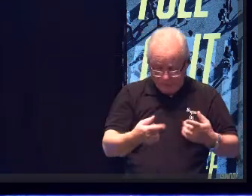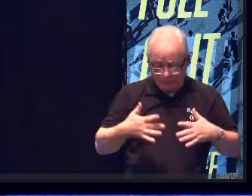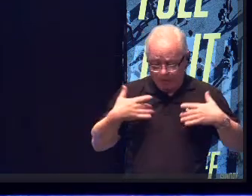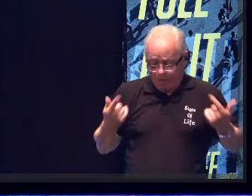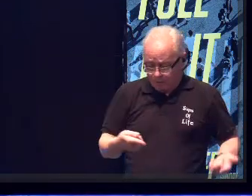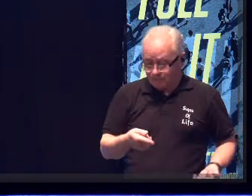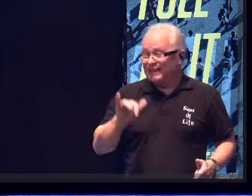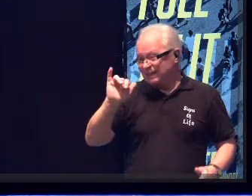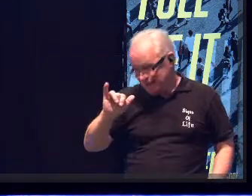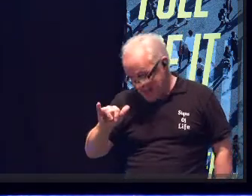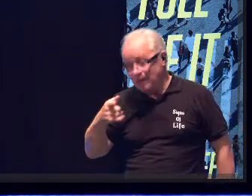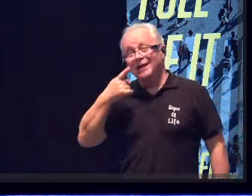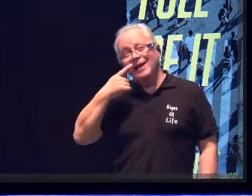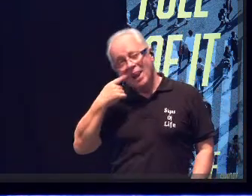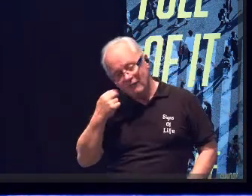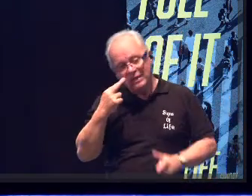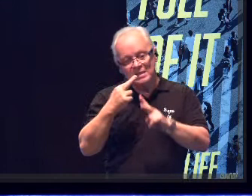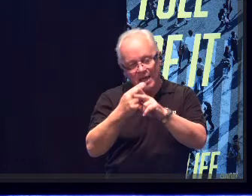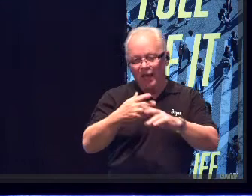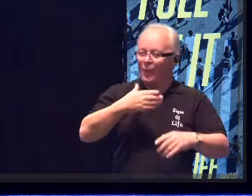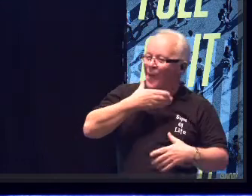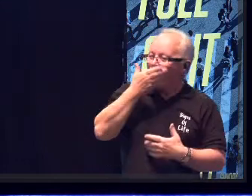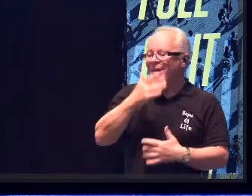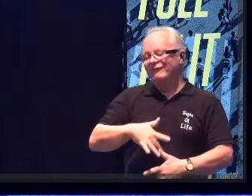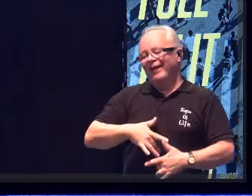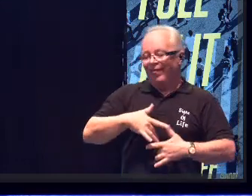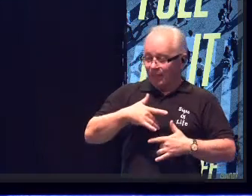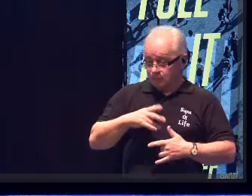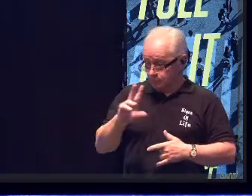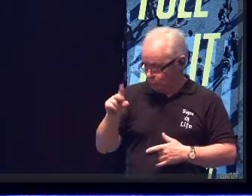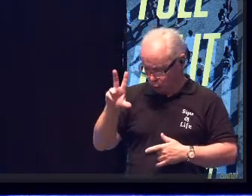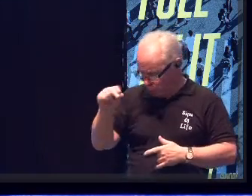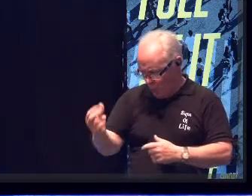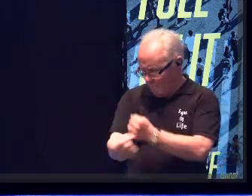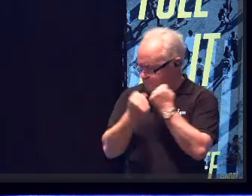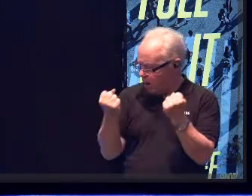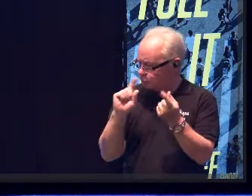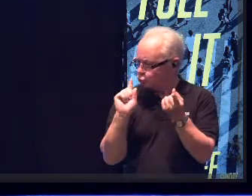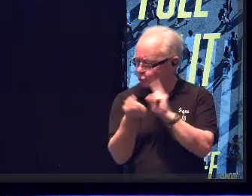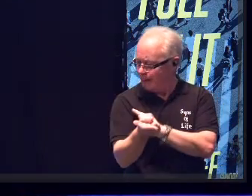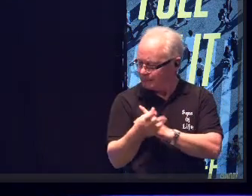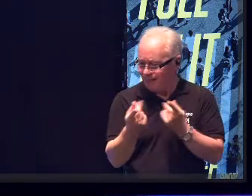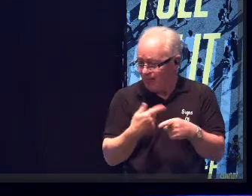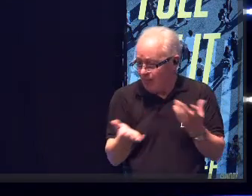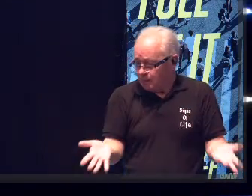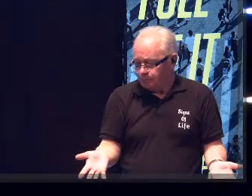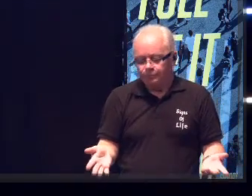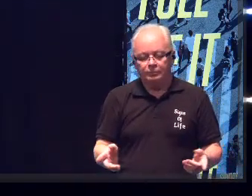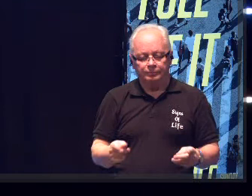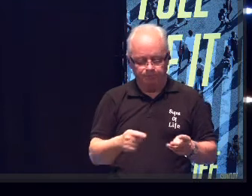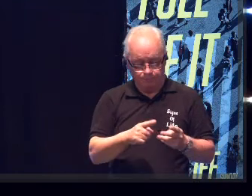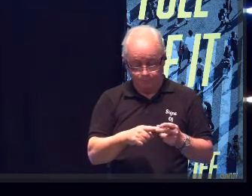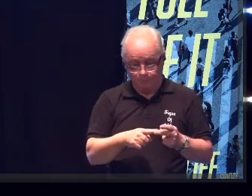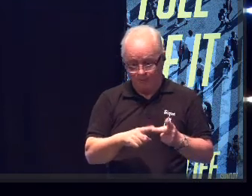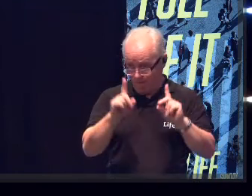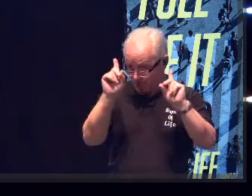It might be lovely, warm and fuzzy, but there's no power. But we also can't show truth